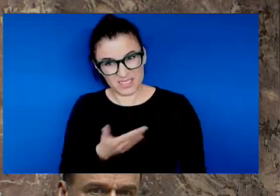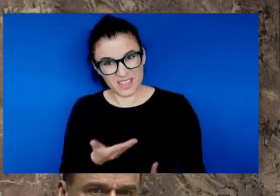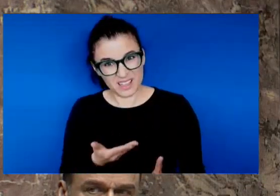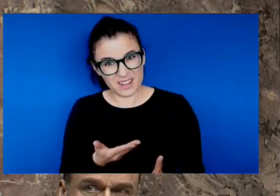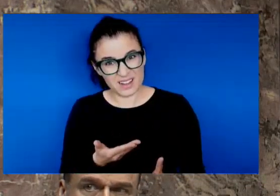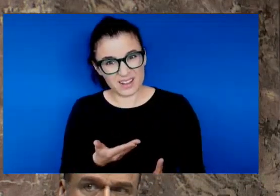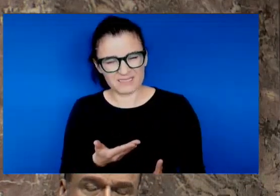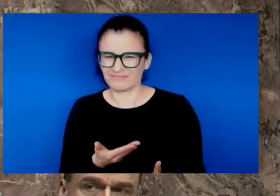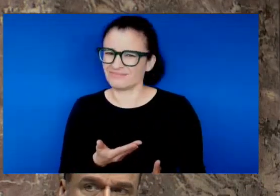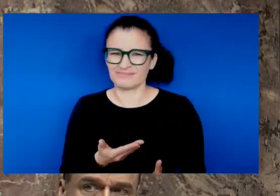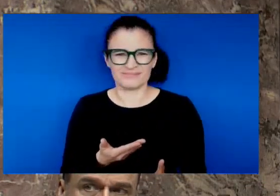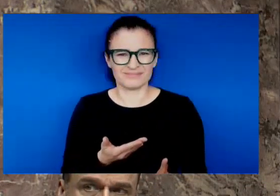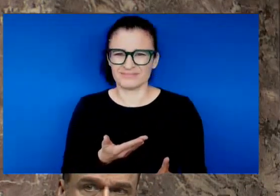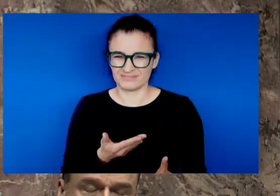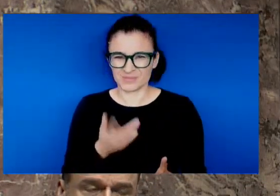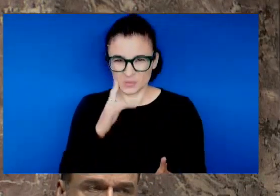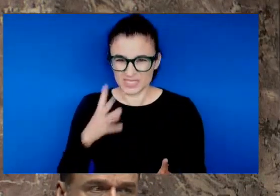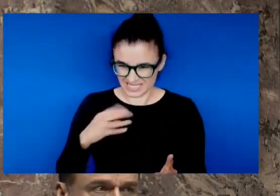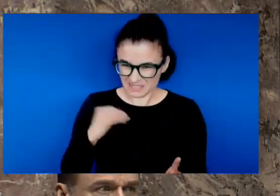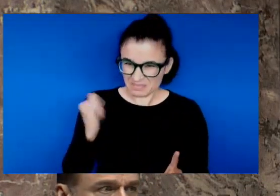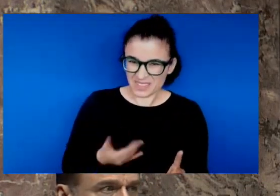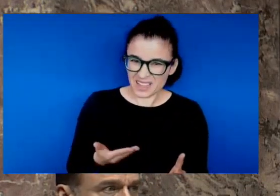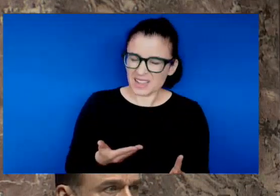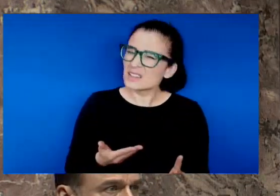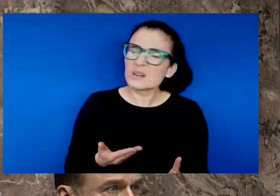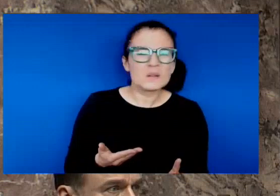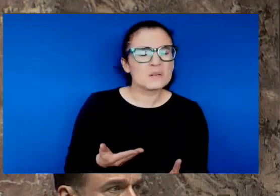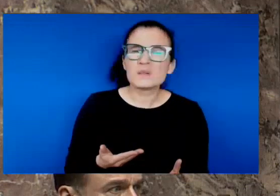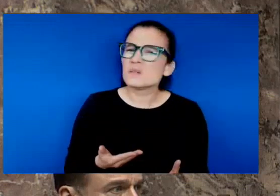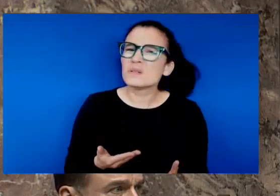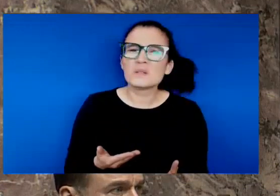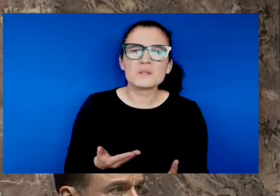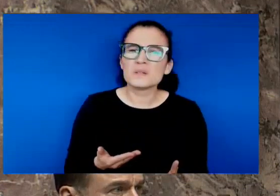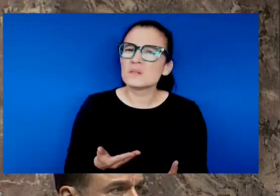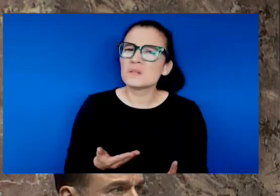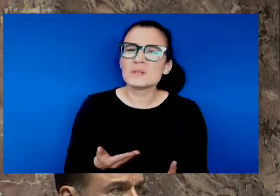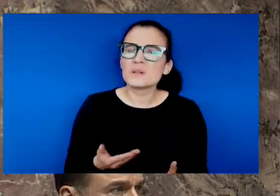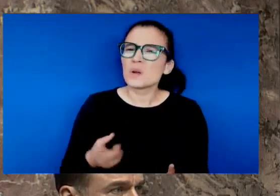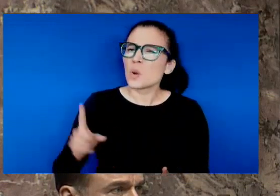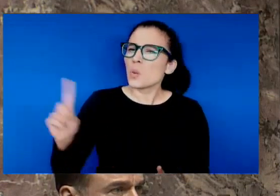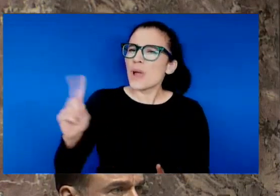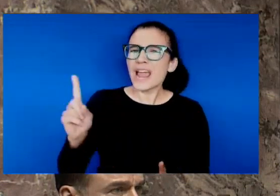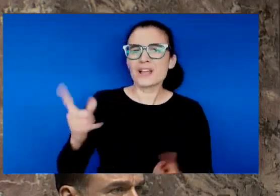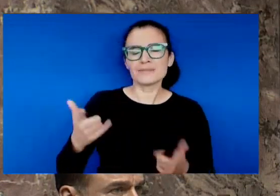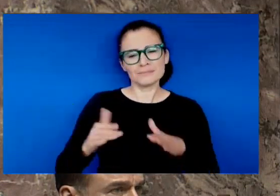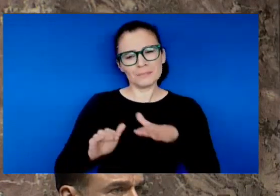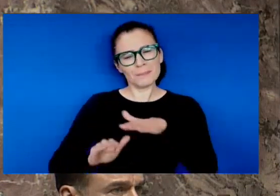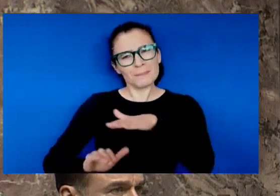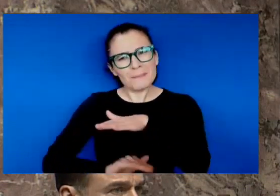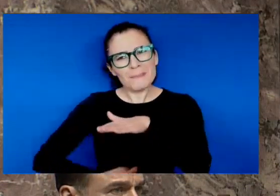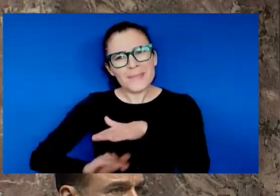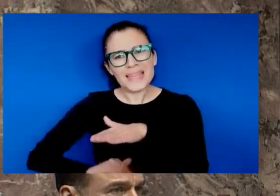basic care and dignity inflicted upon Lee Butler and countless others in British Columbia?